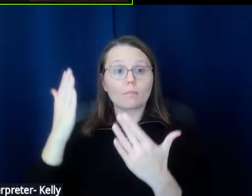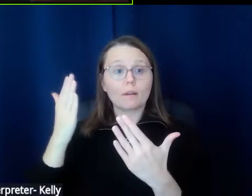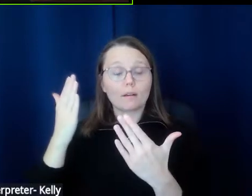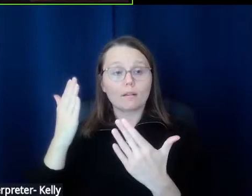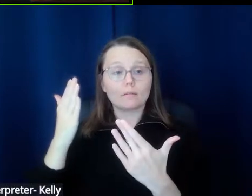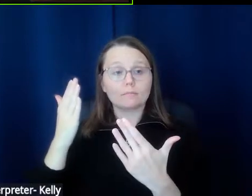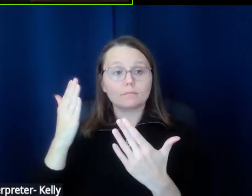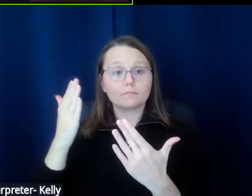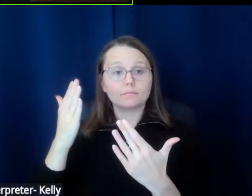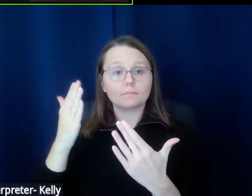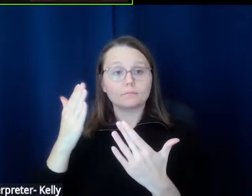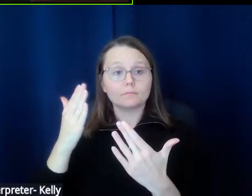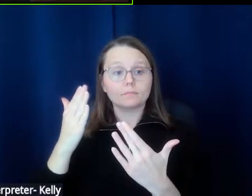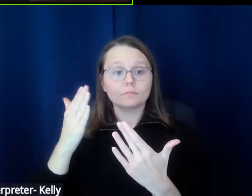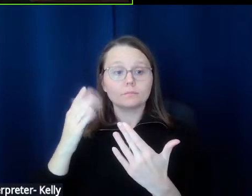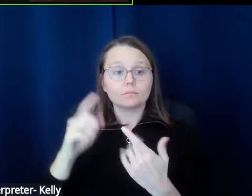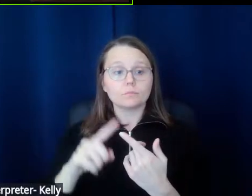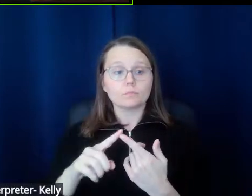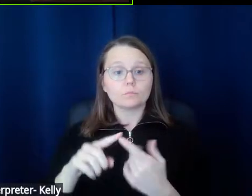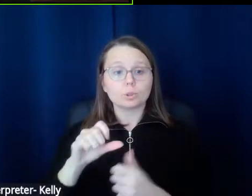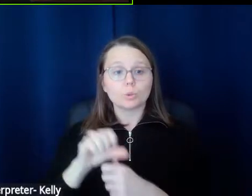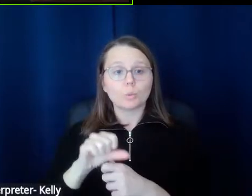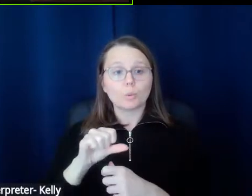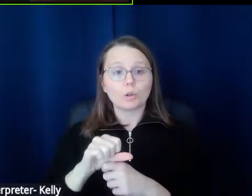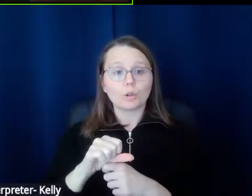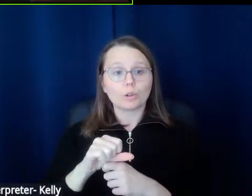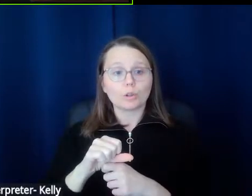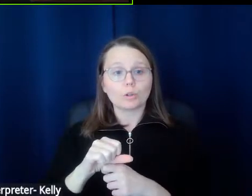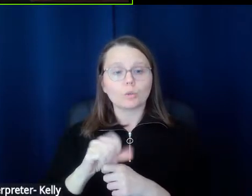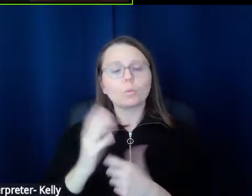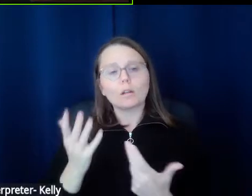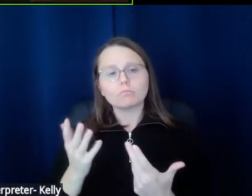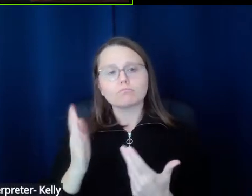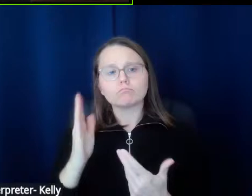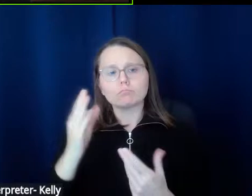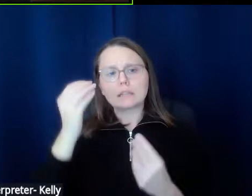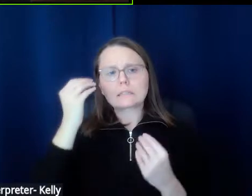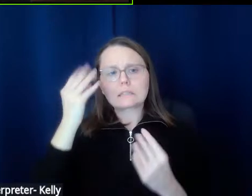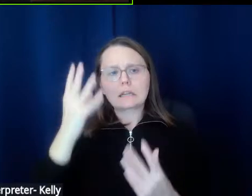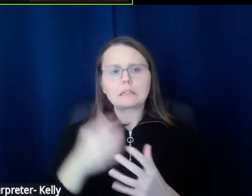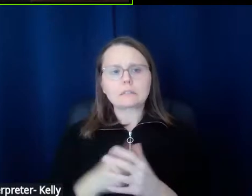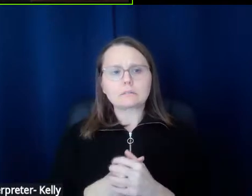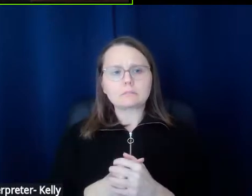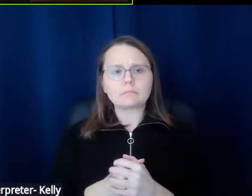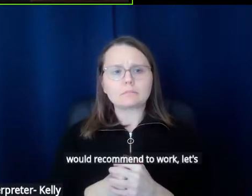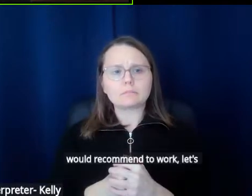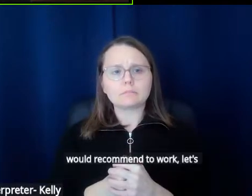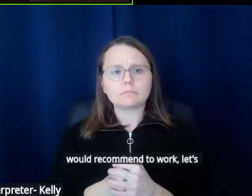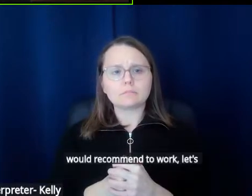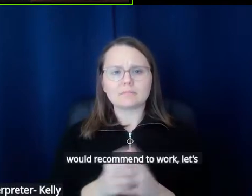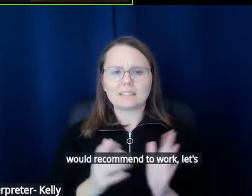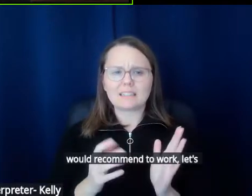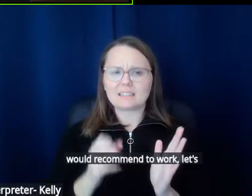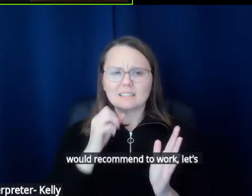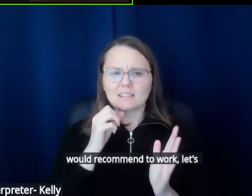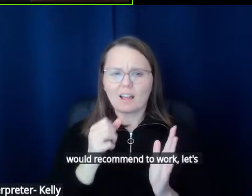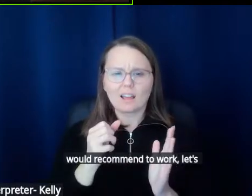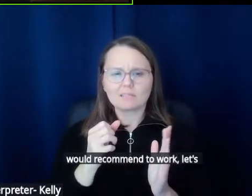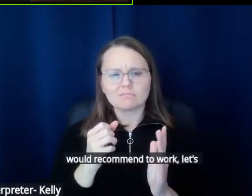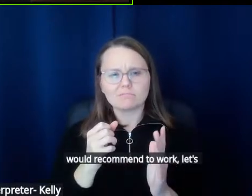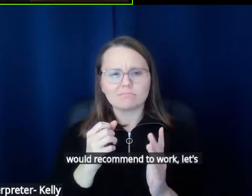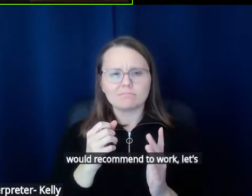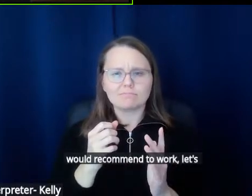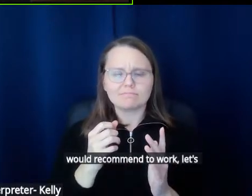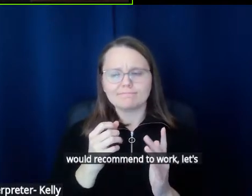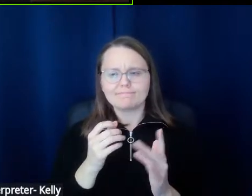to work, or let's say what is inconvenience for me. Number